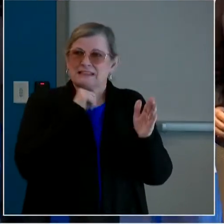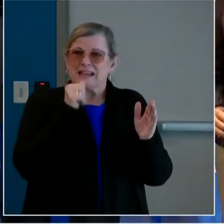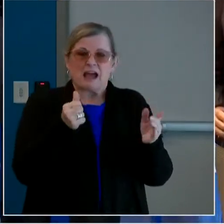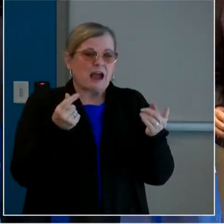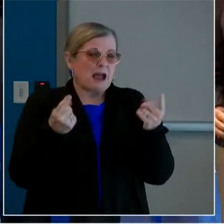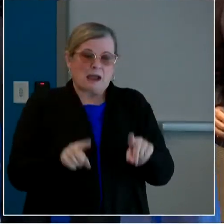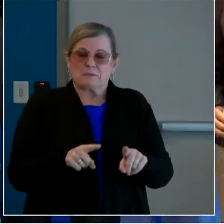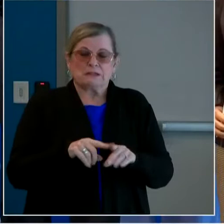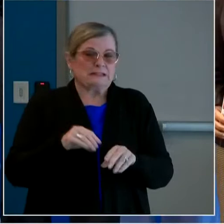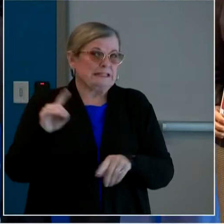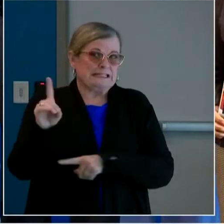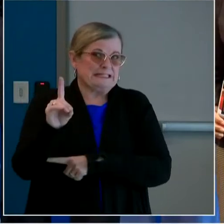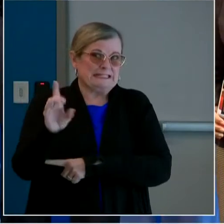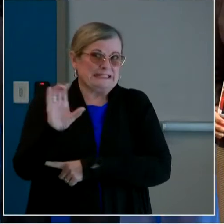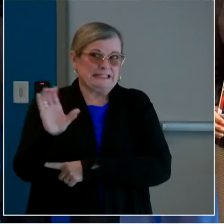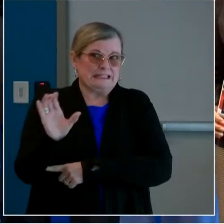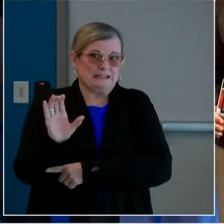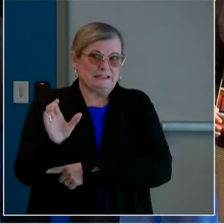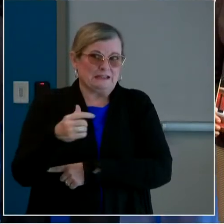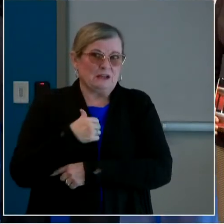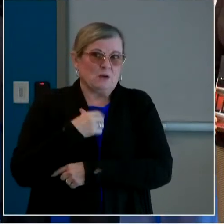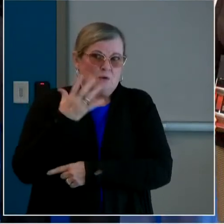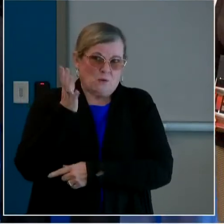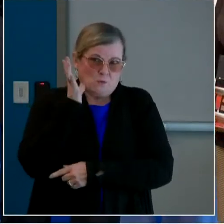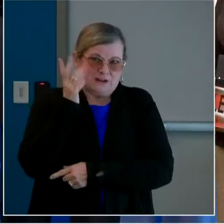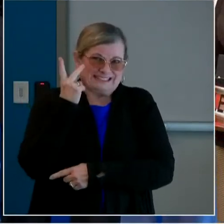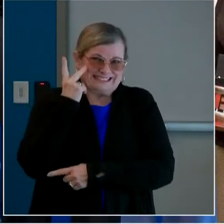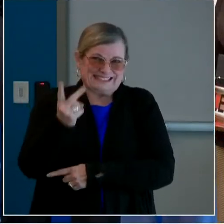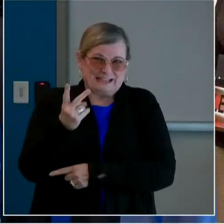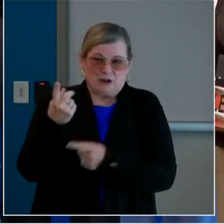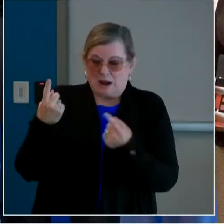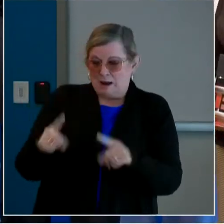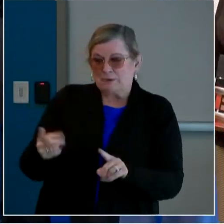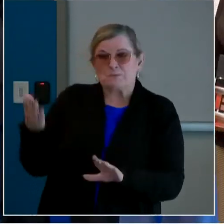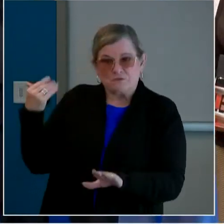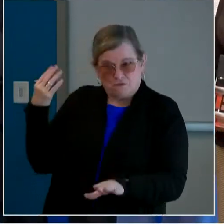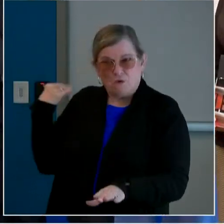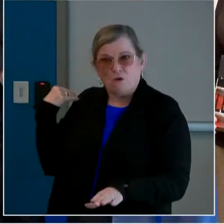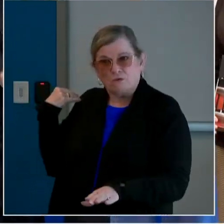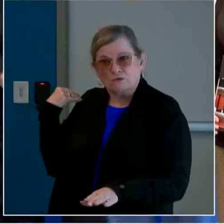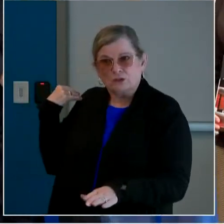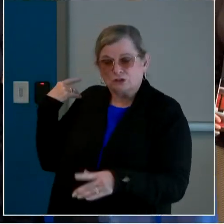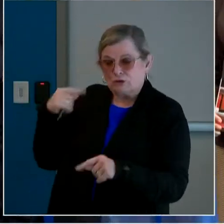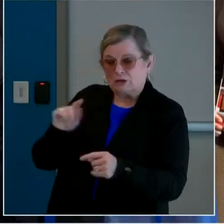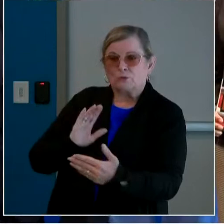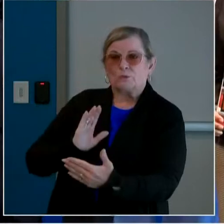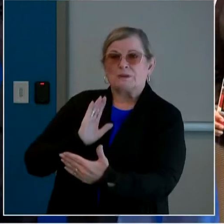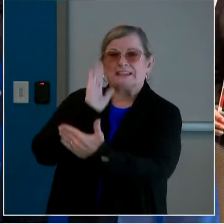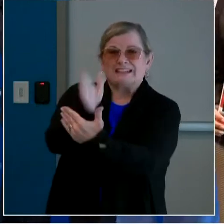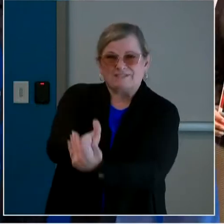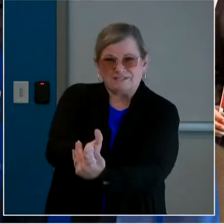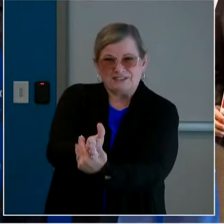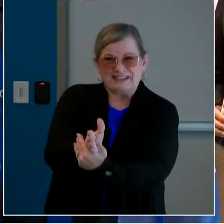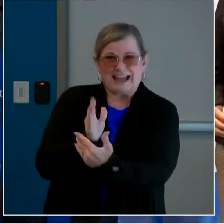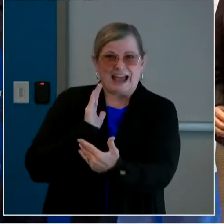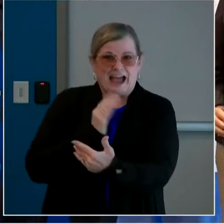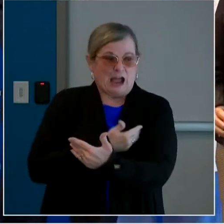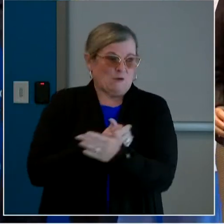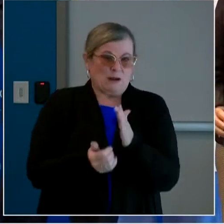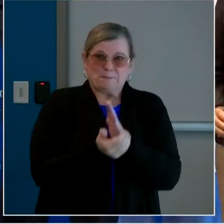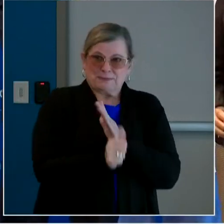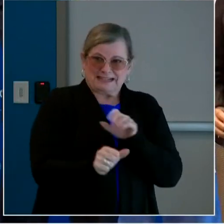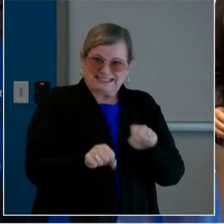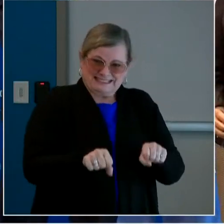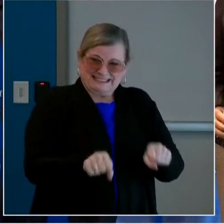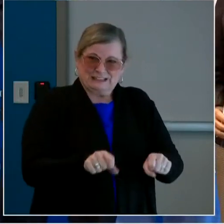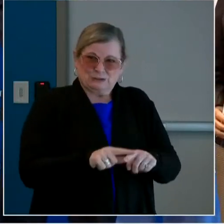seen before what happens when Congress intervenes in our ability to provide health care. Hundreds